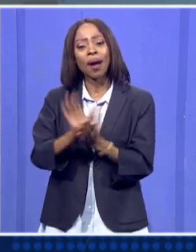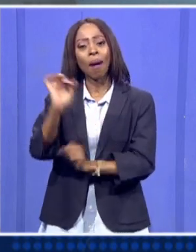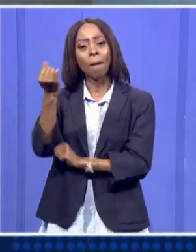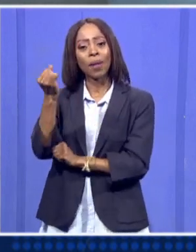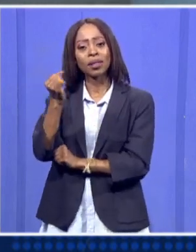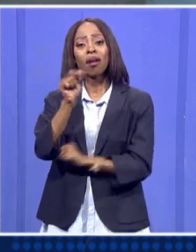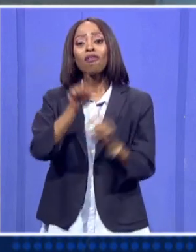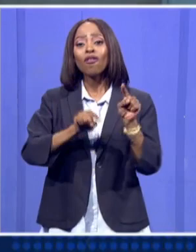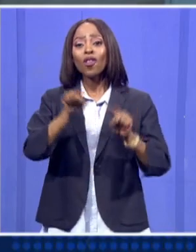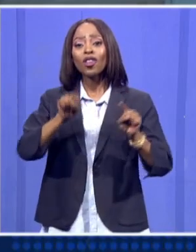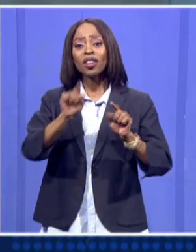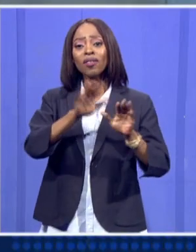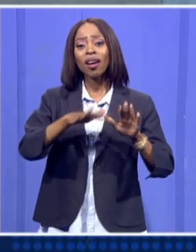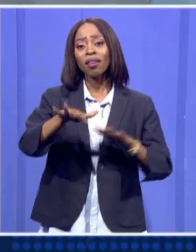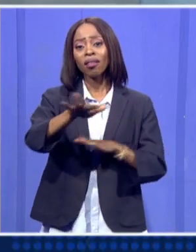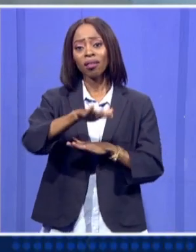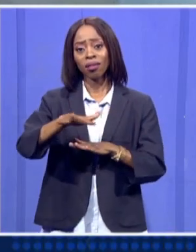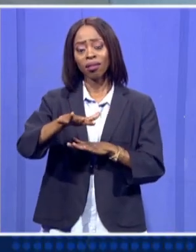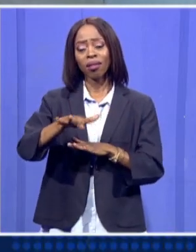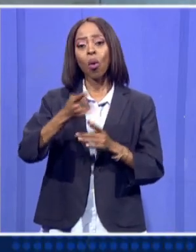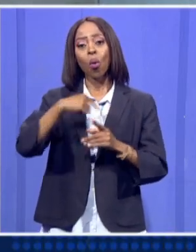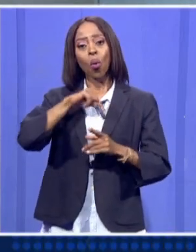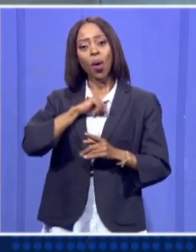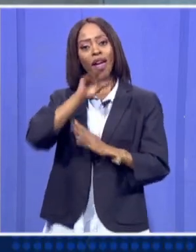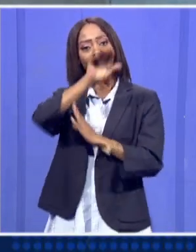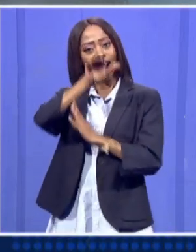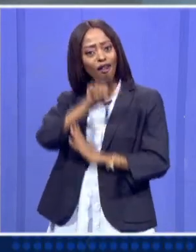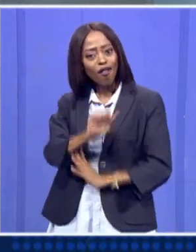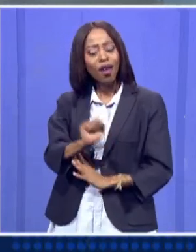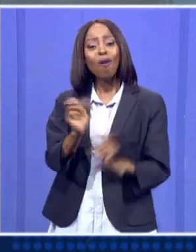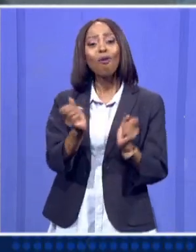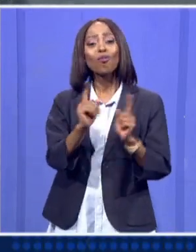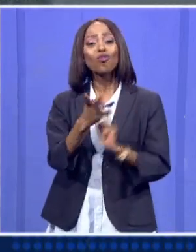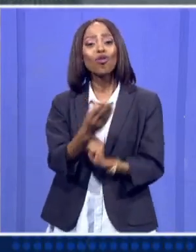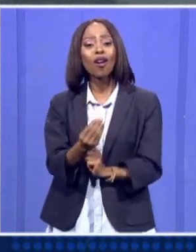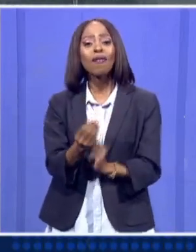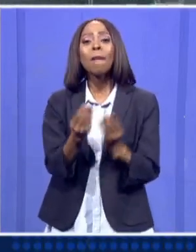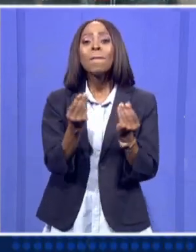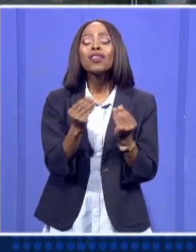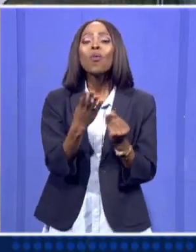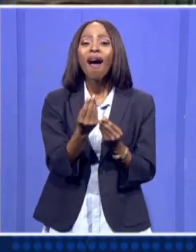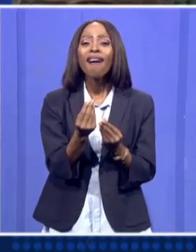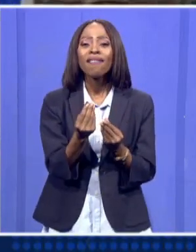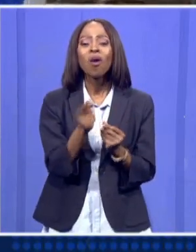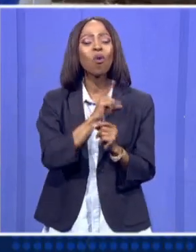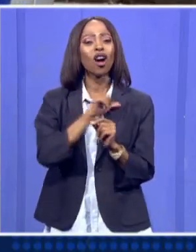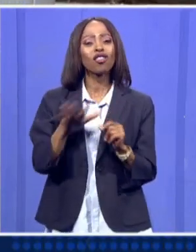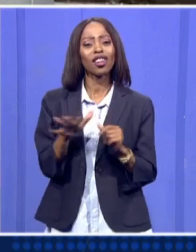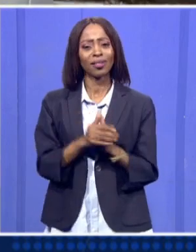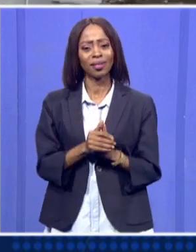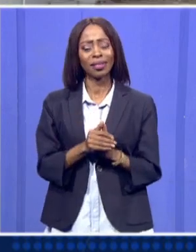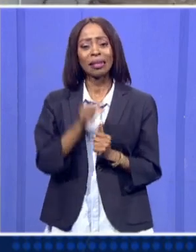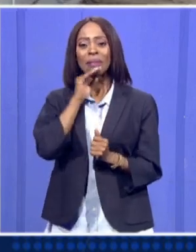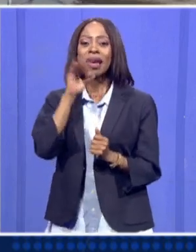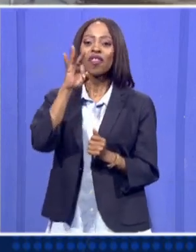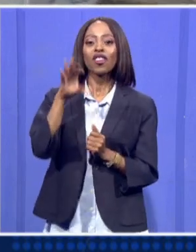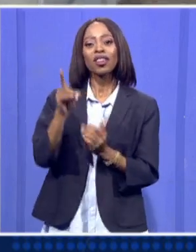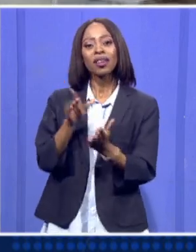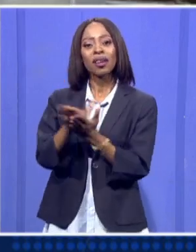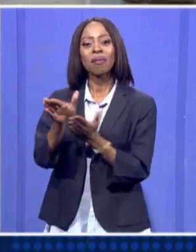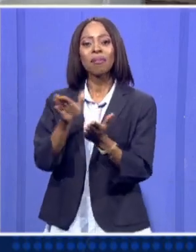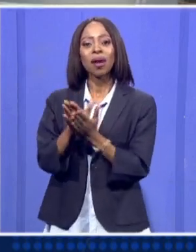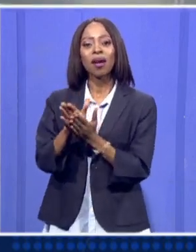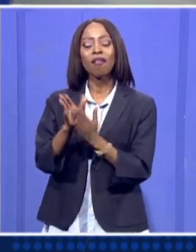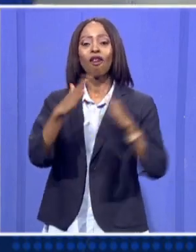different sectors. And I think as a continent, there's definitely an opportunity for us. We have the raw material. Why not? So we shouldn't look at the 3D print from